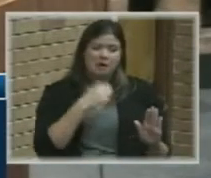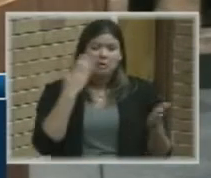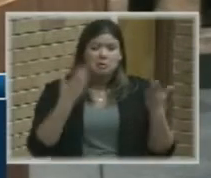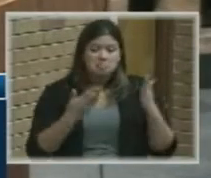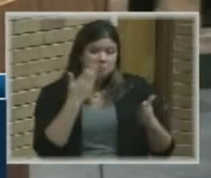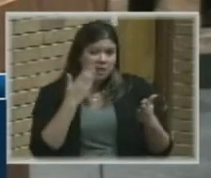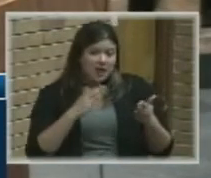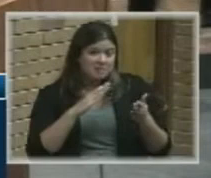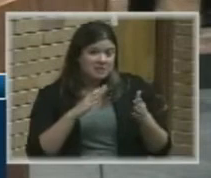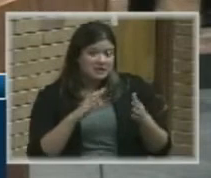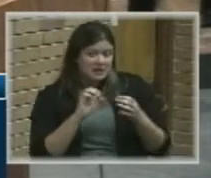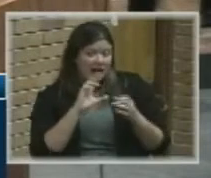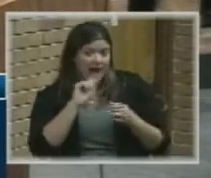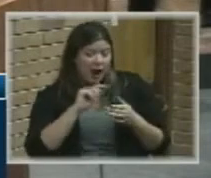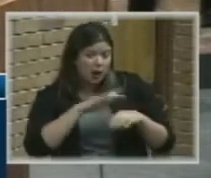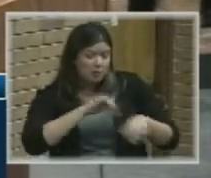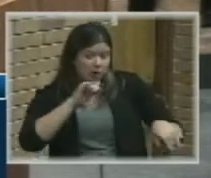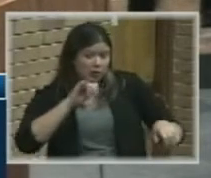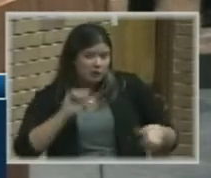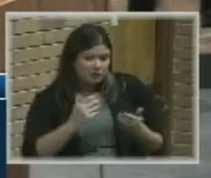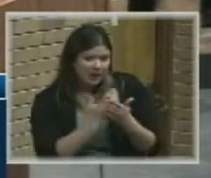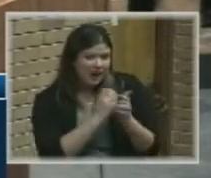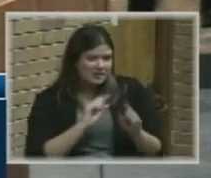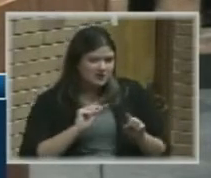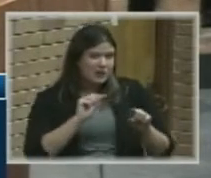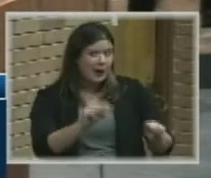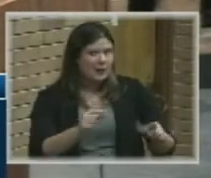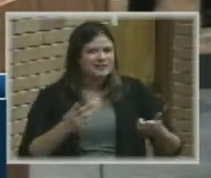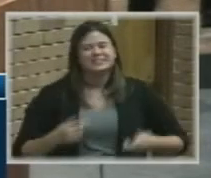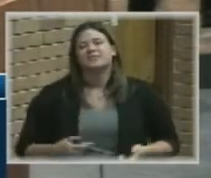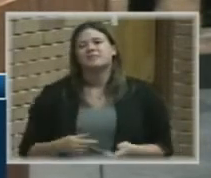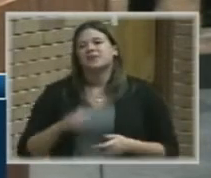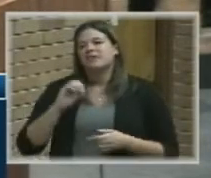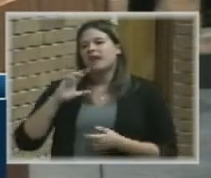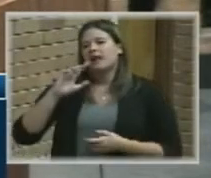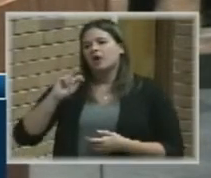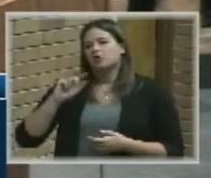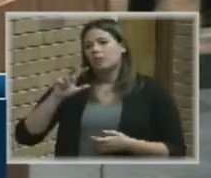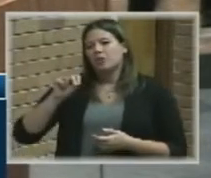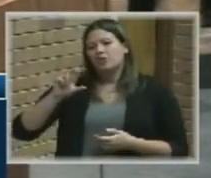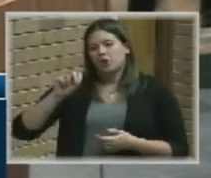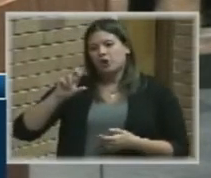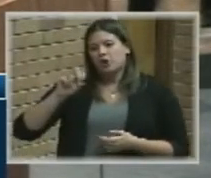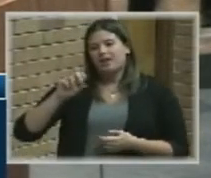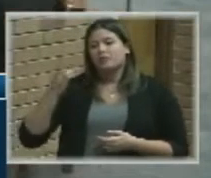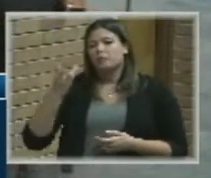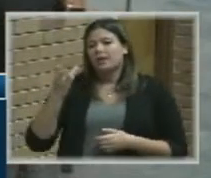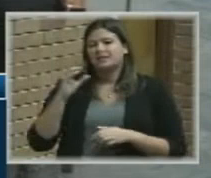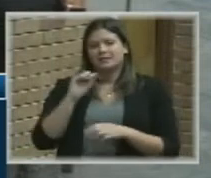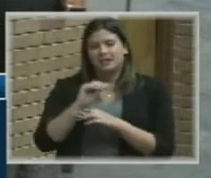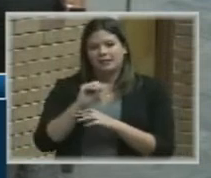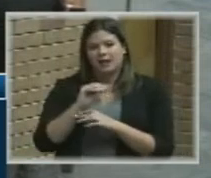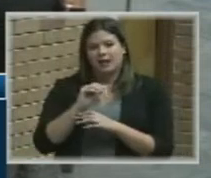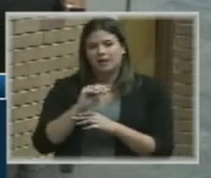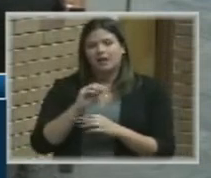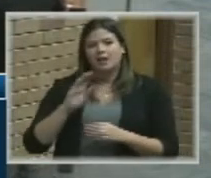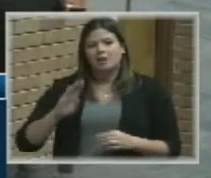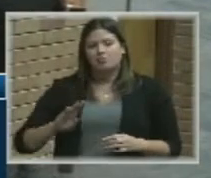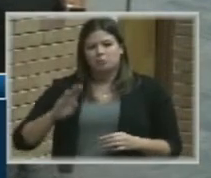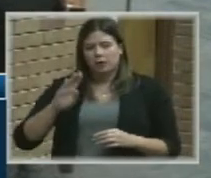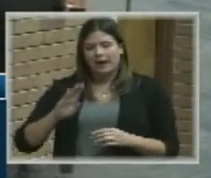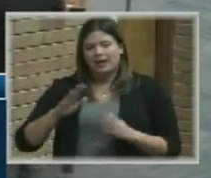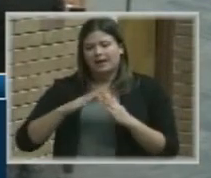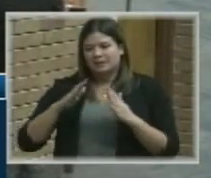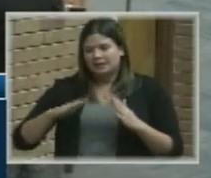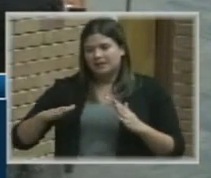maybe we can get over there. I'm going to try that. And then October 30th, a Wednesday night, Bright Neighbors United